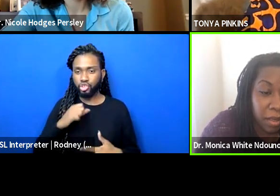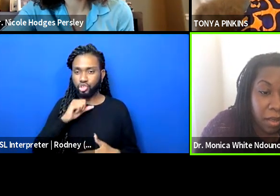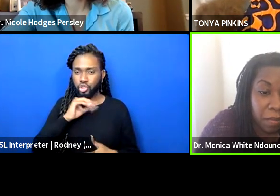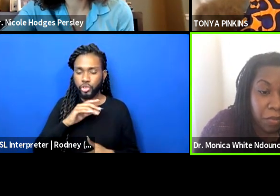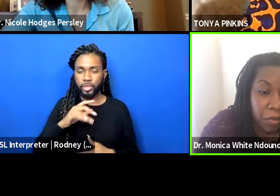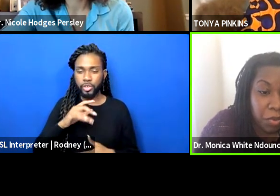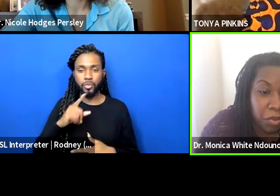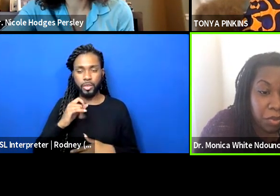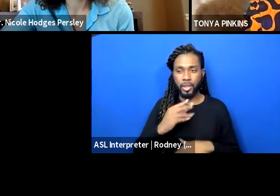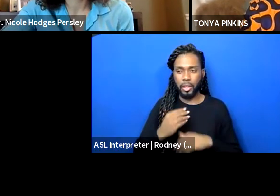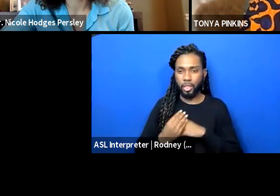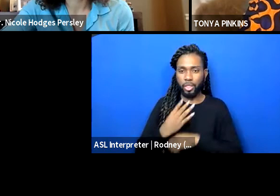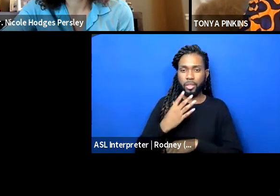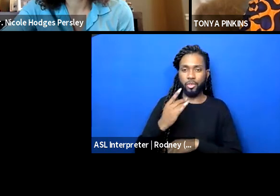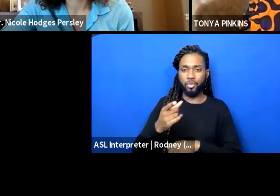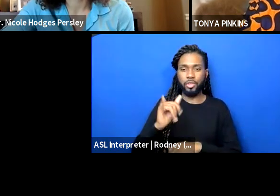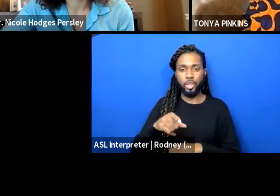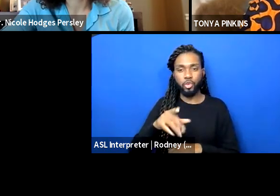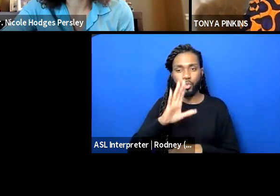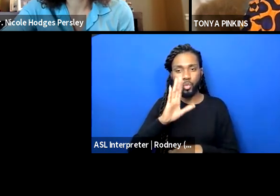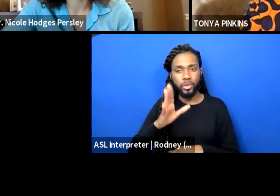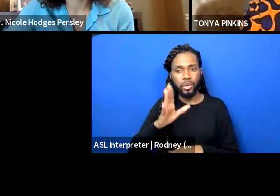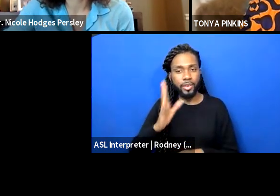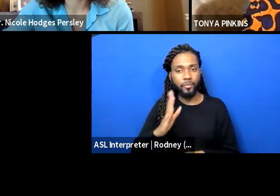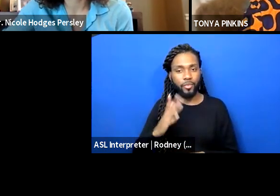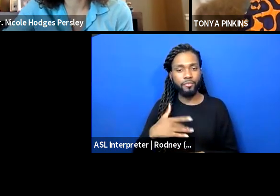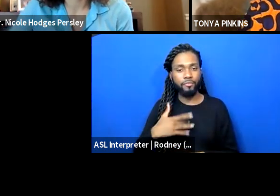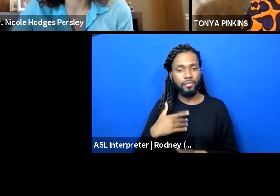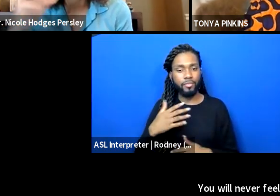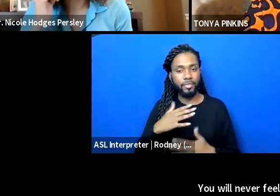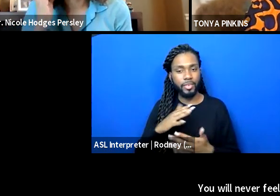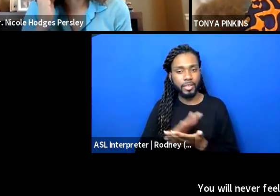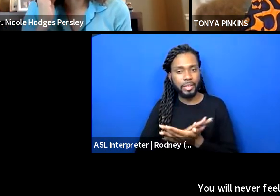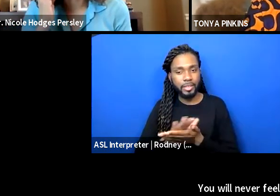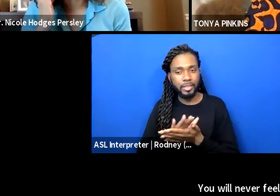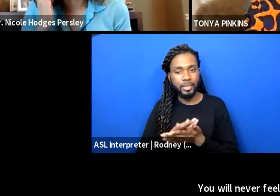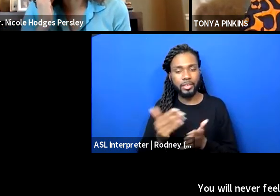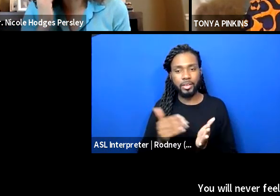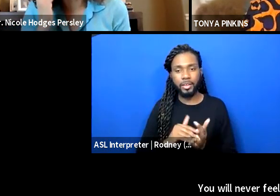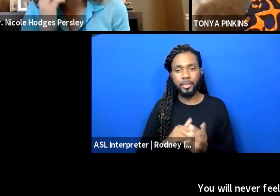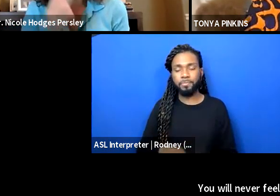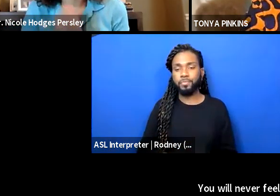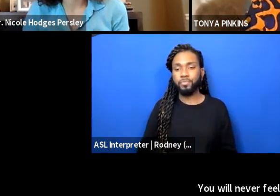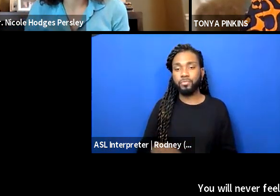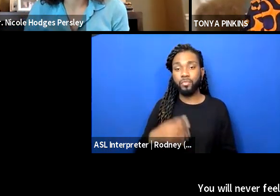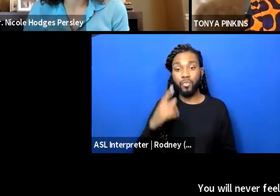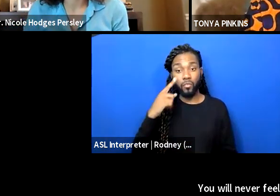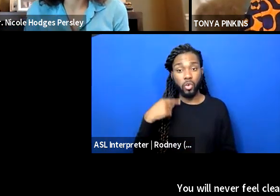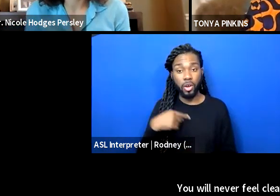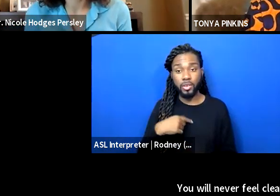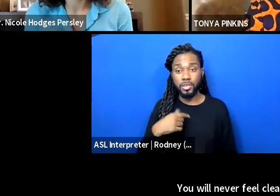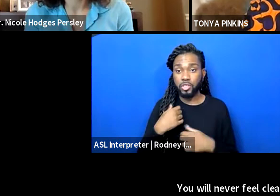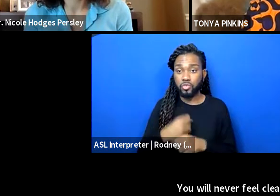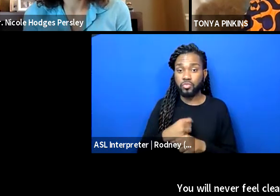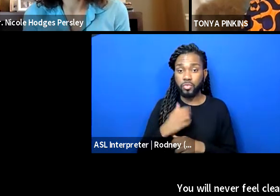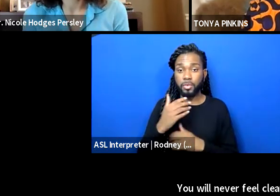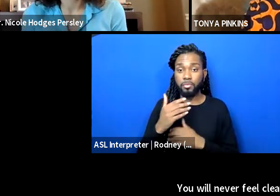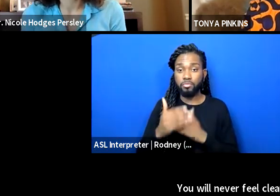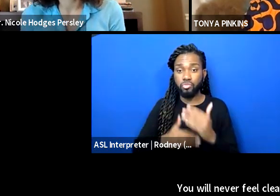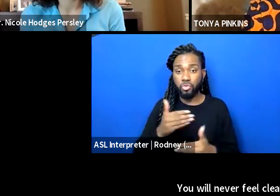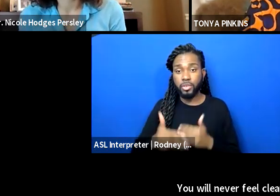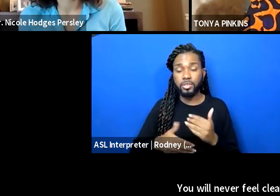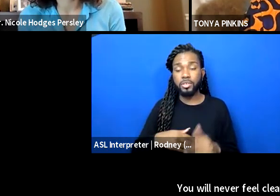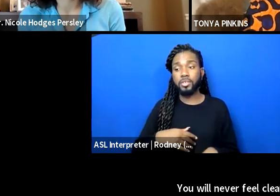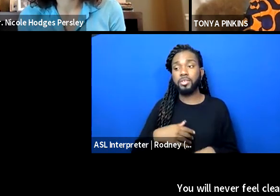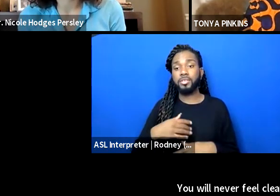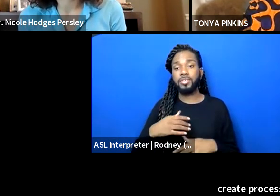can't, you will never feel clean again. And I think for us to create processes and